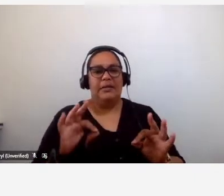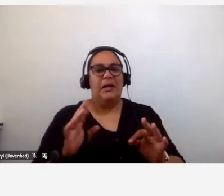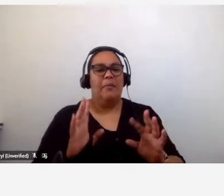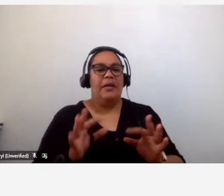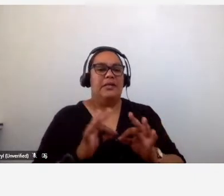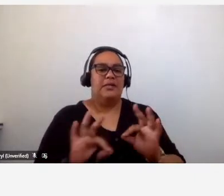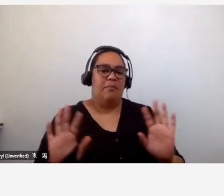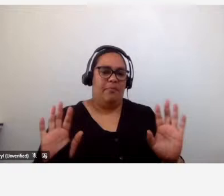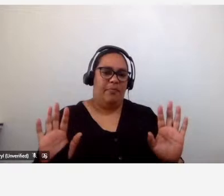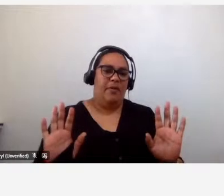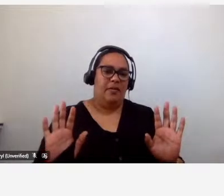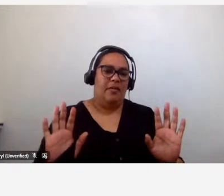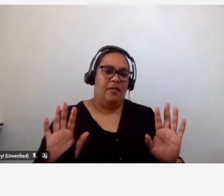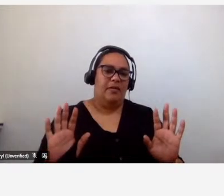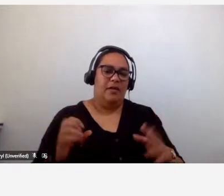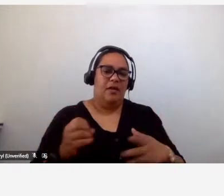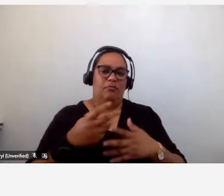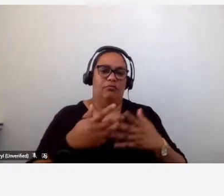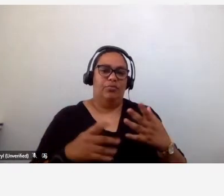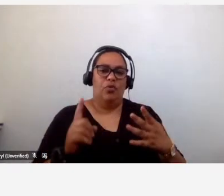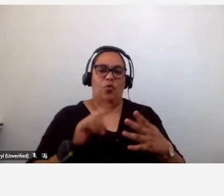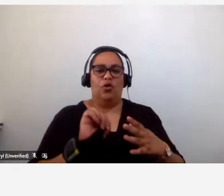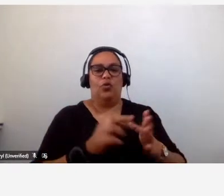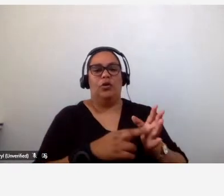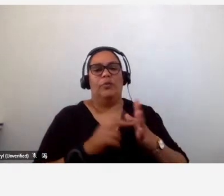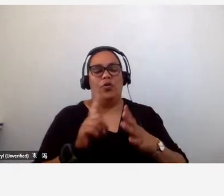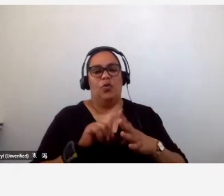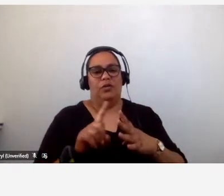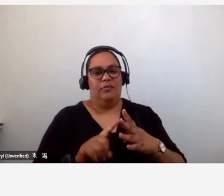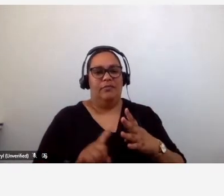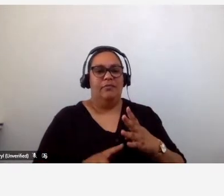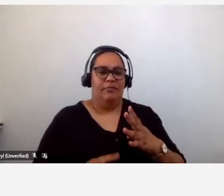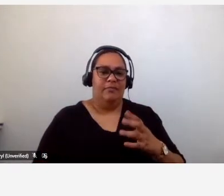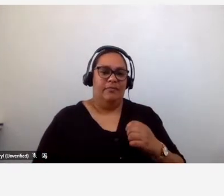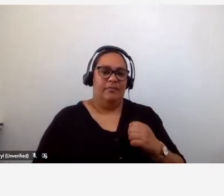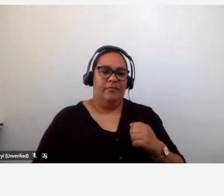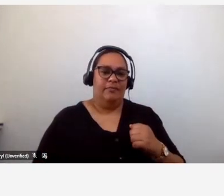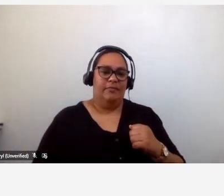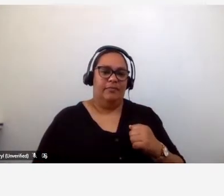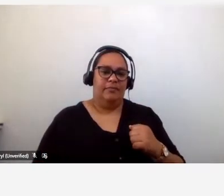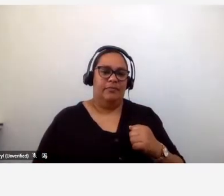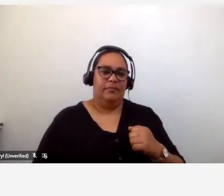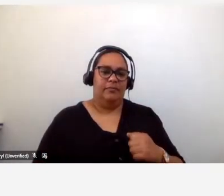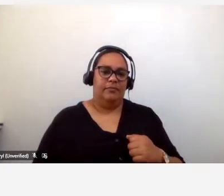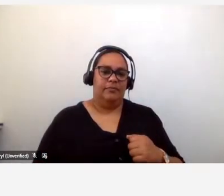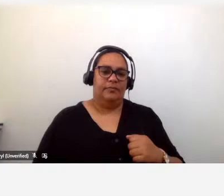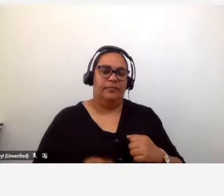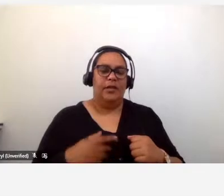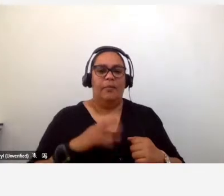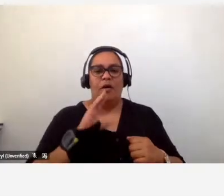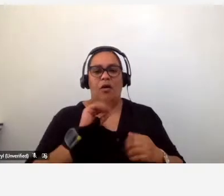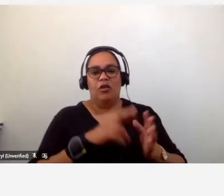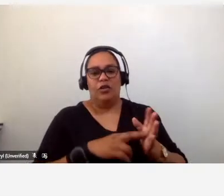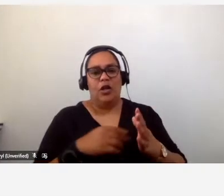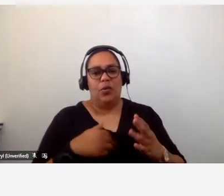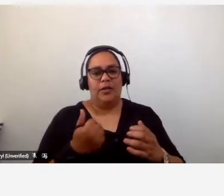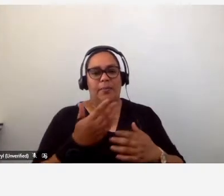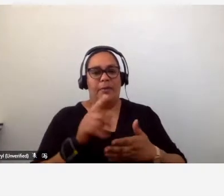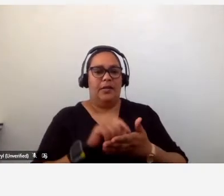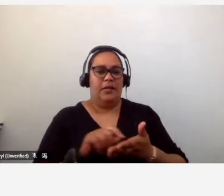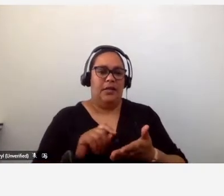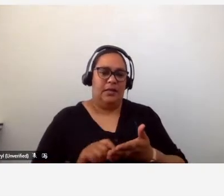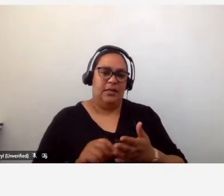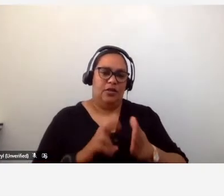as that, a breakdown of what those recommendations were. may I request that we submit a